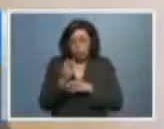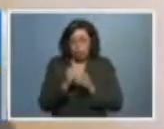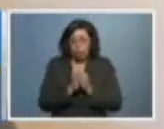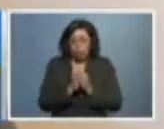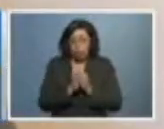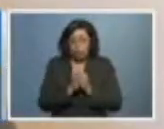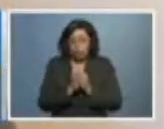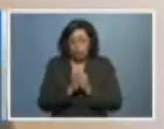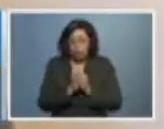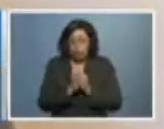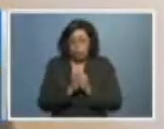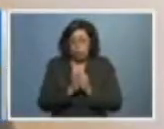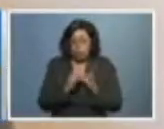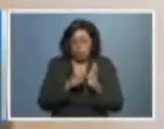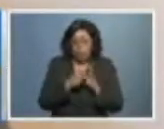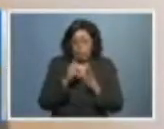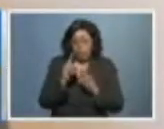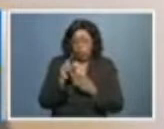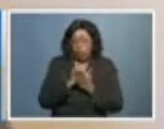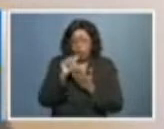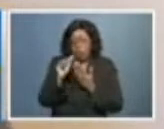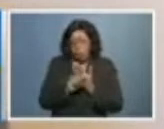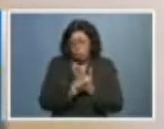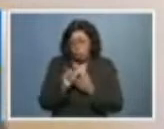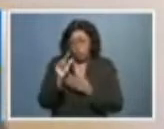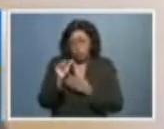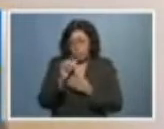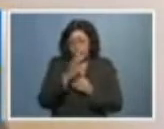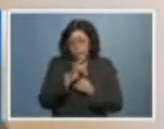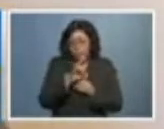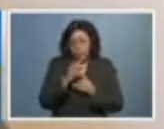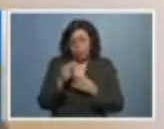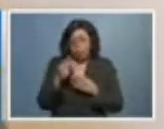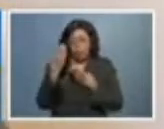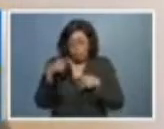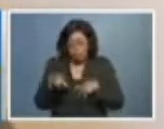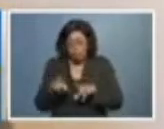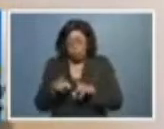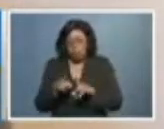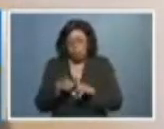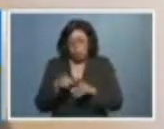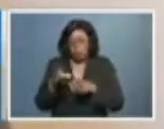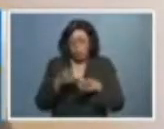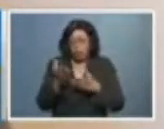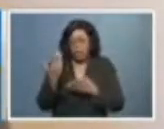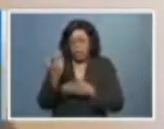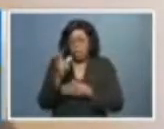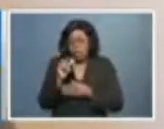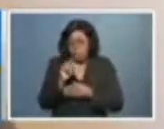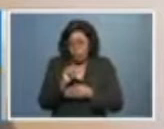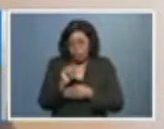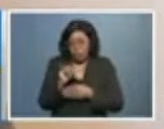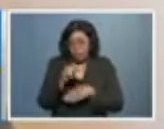until August 2017. The Bahamas ascended to the convention in February 2020, which is right around